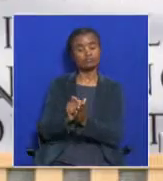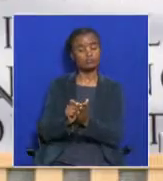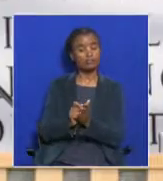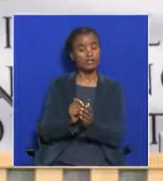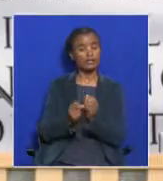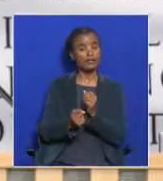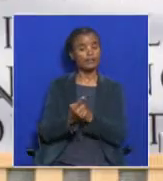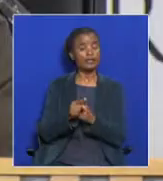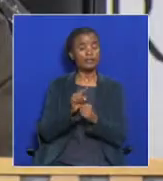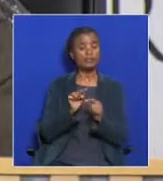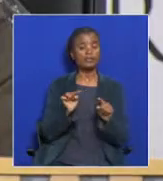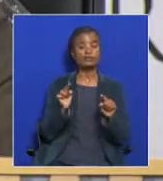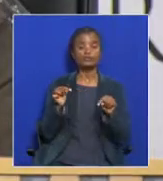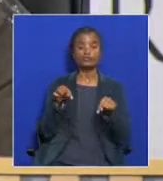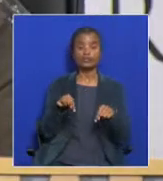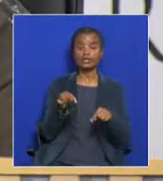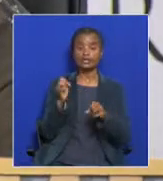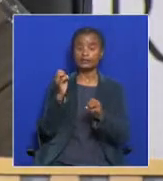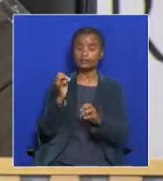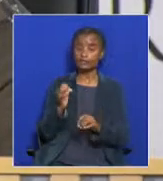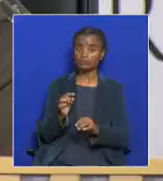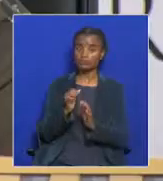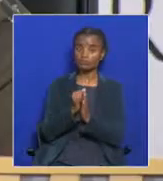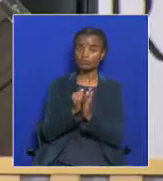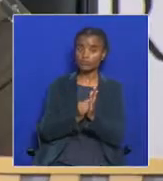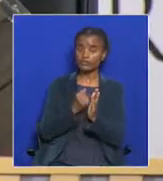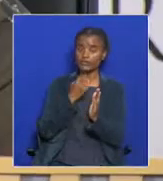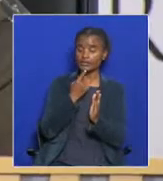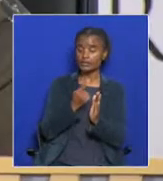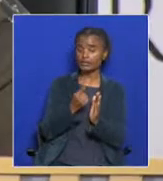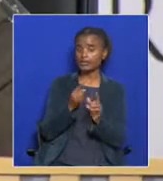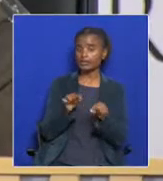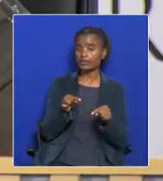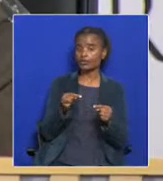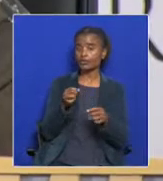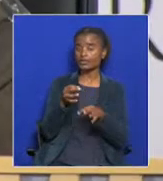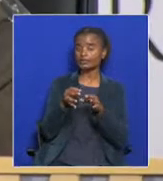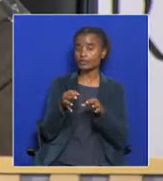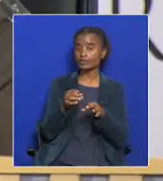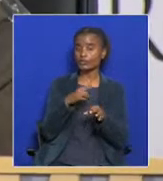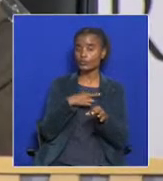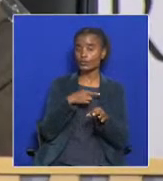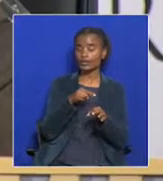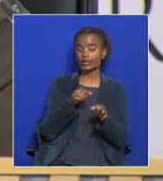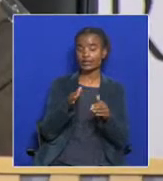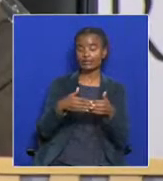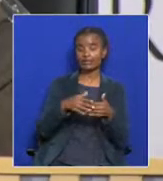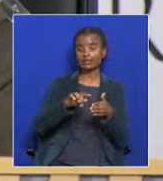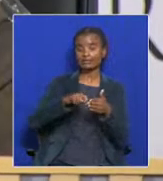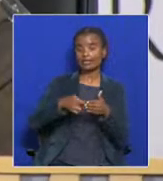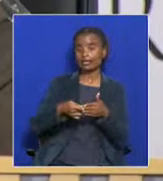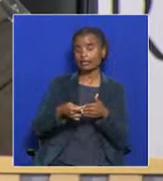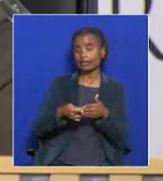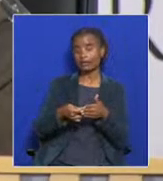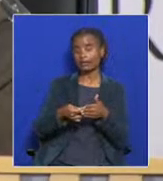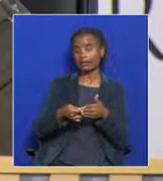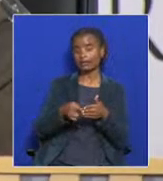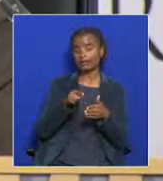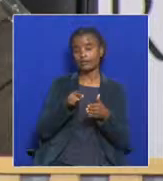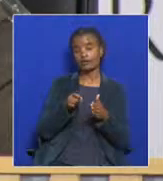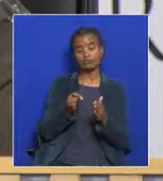statement before this commission, you cannot address the question of the seal that you put on that container on the 1st of